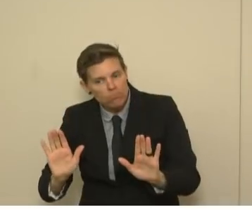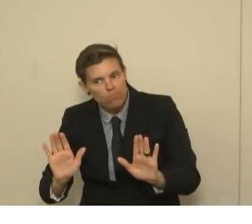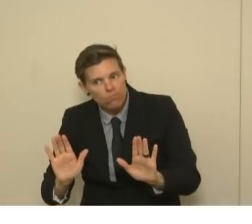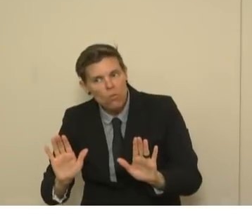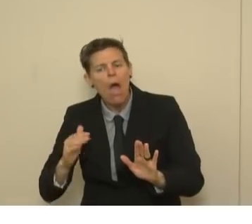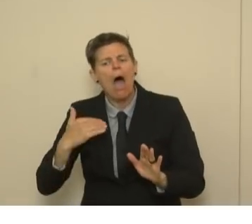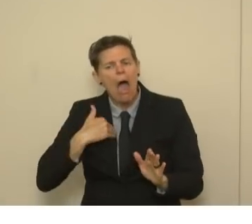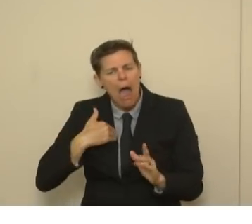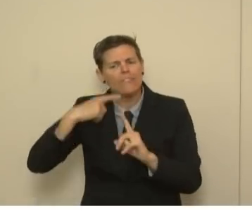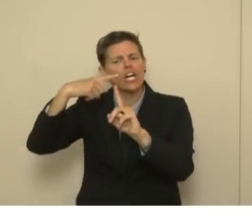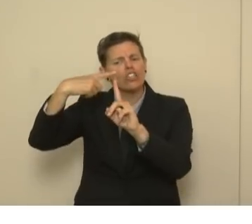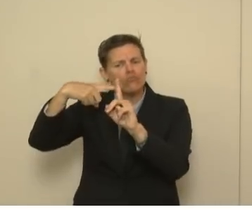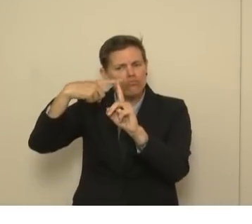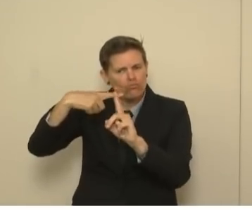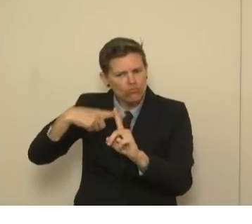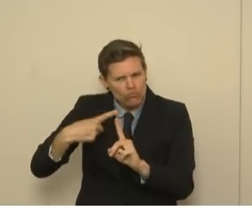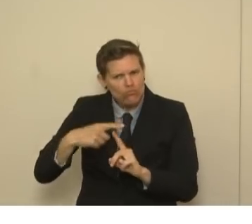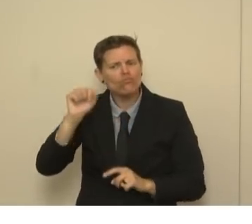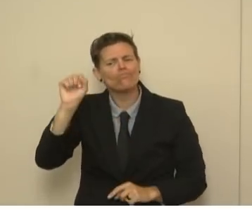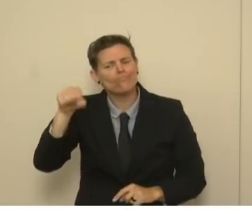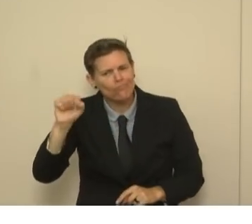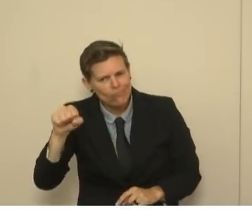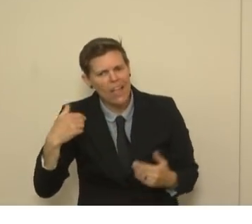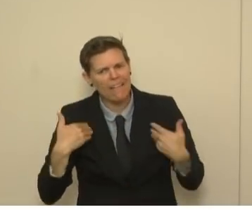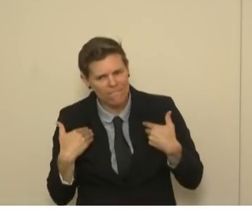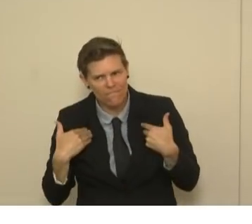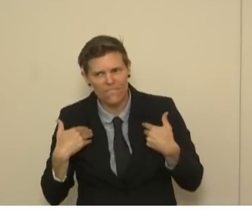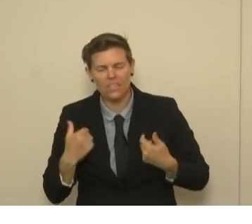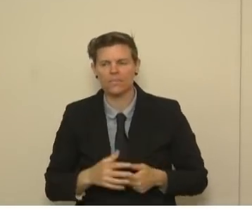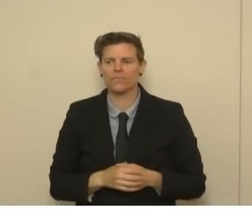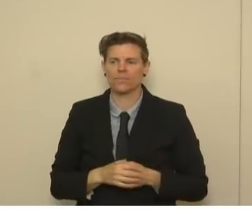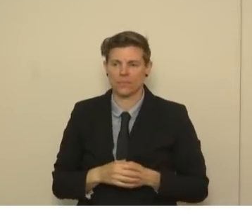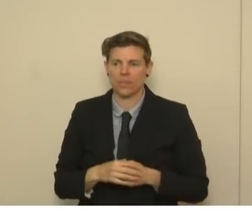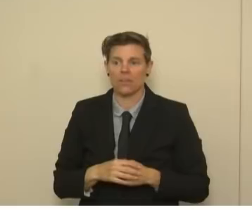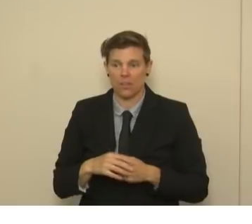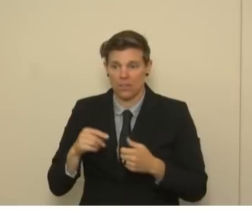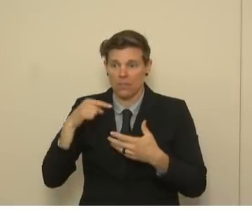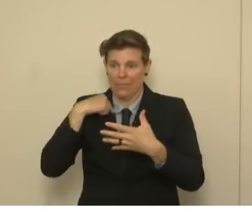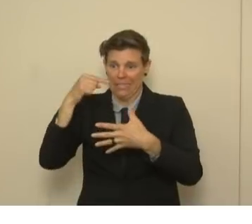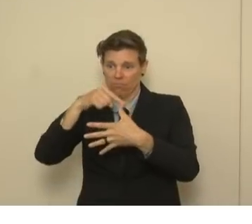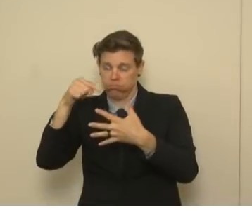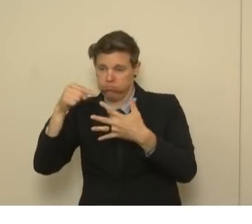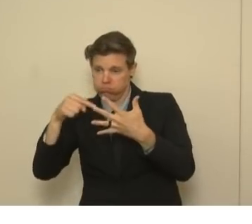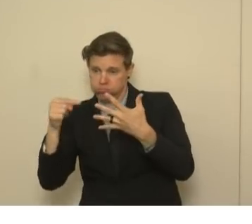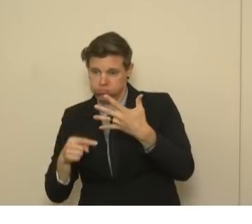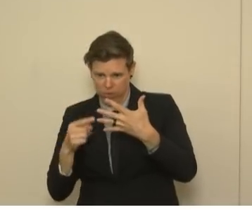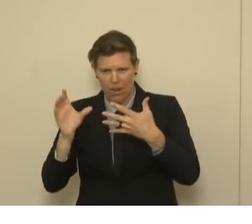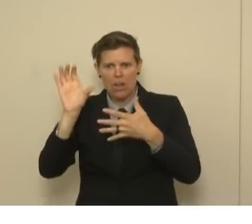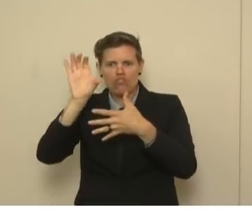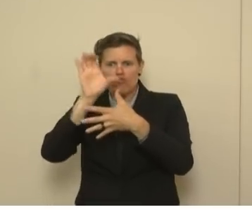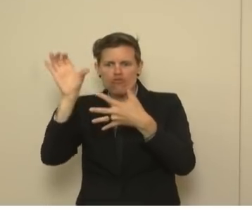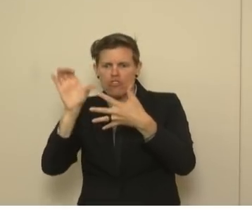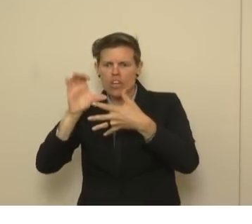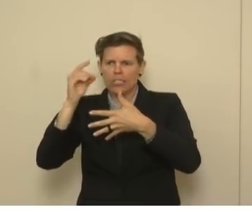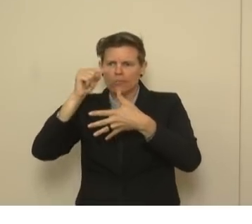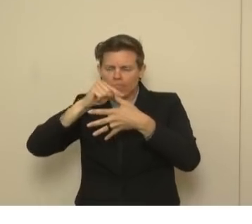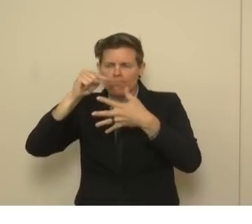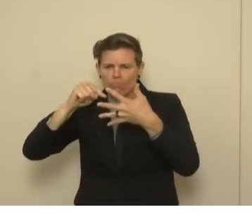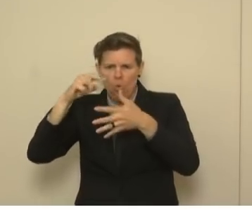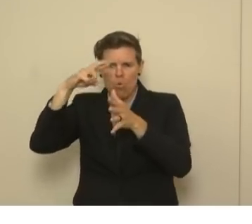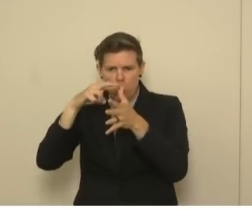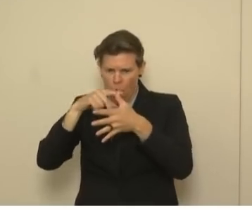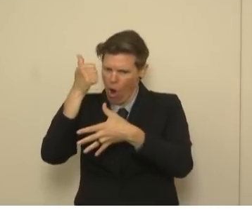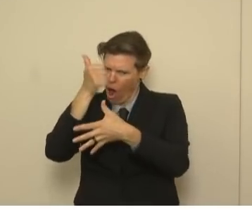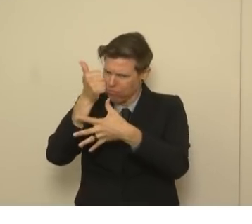want to go and look. We're great on every single thing except for what they call the new cases per million